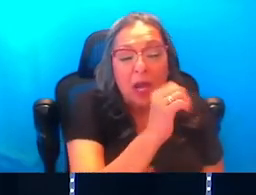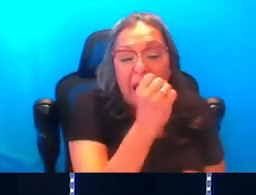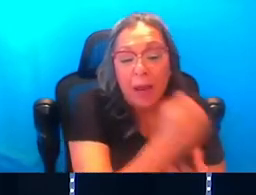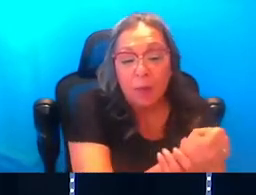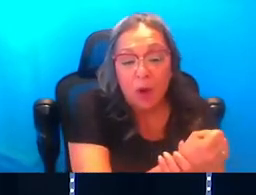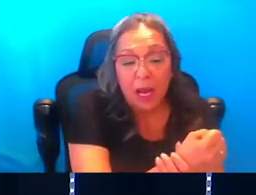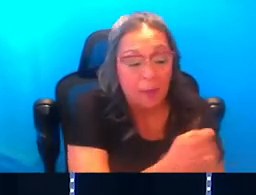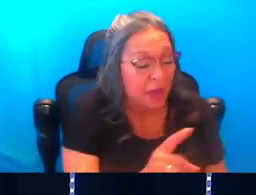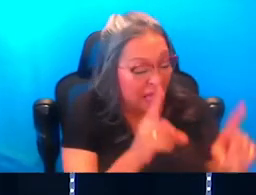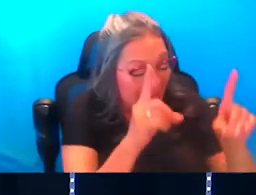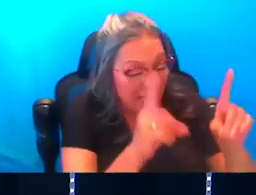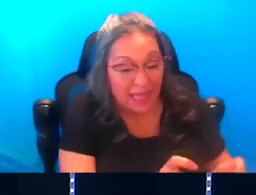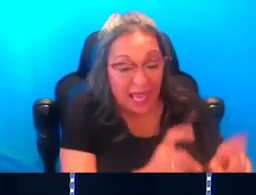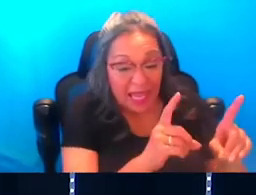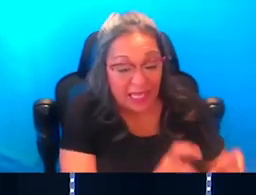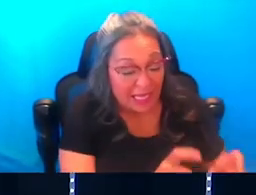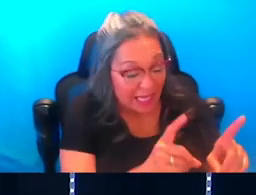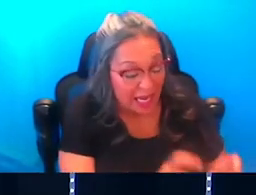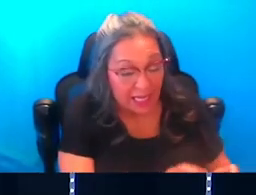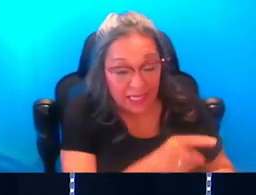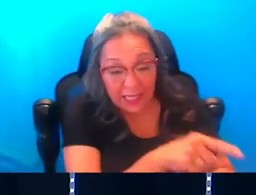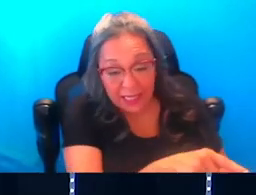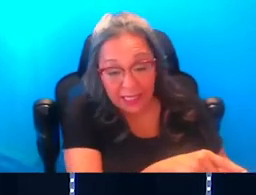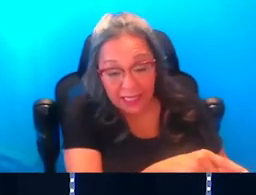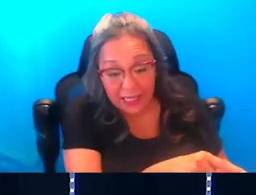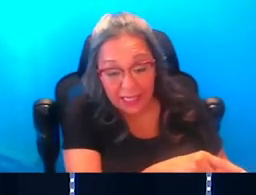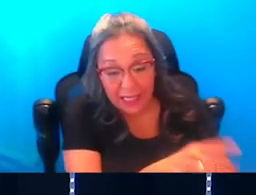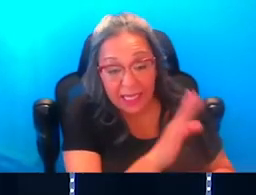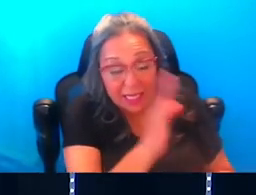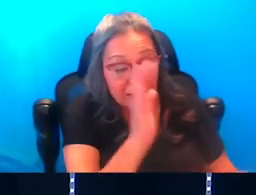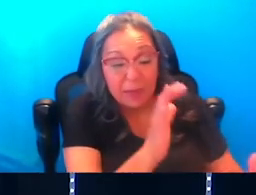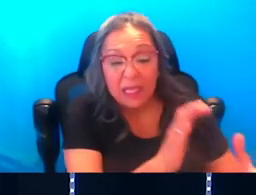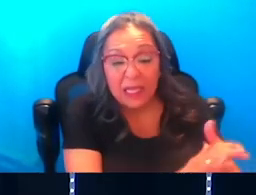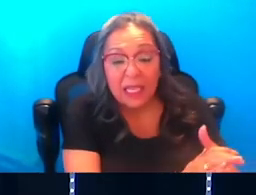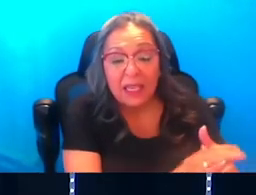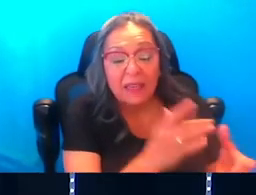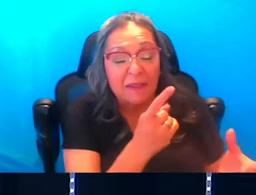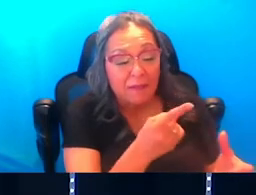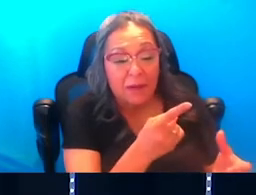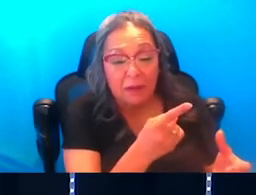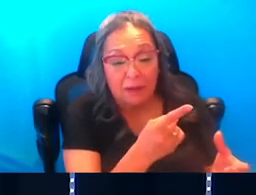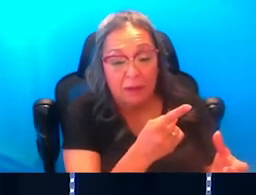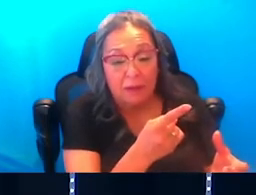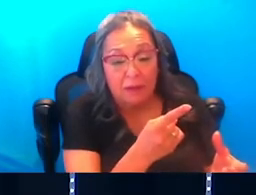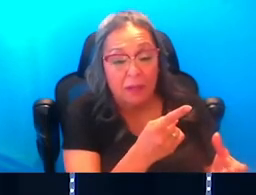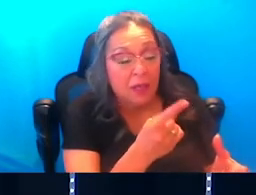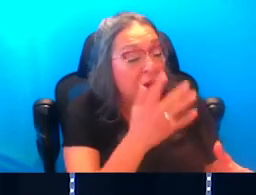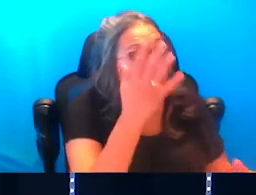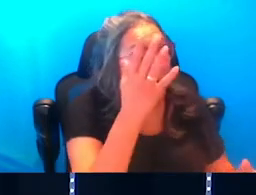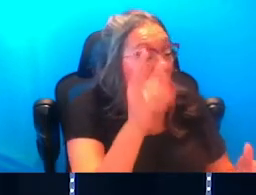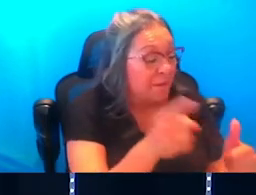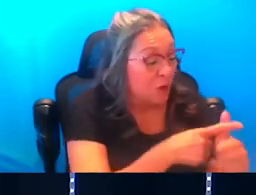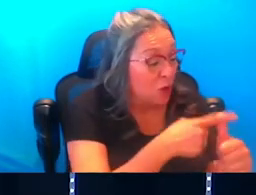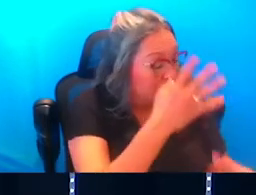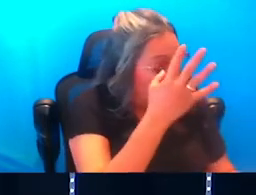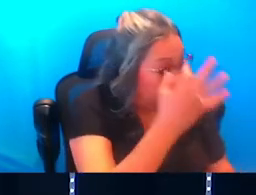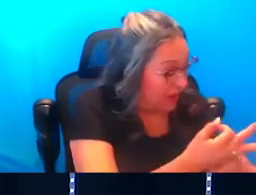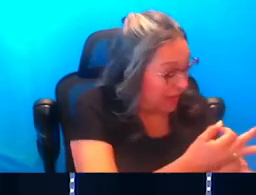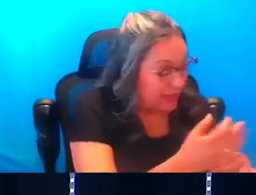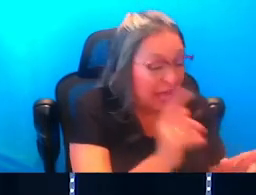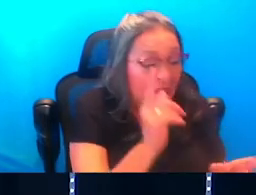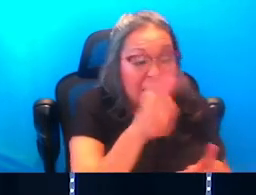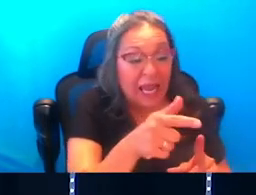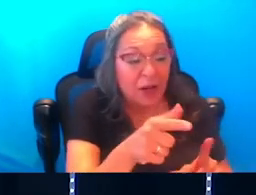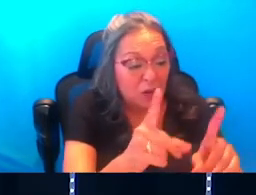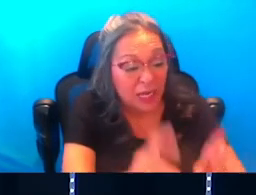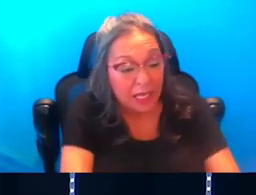Isaac came after his belief and his heart changed. Do you remember that? There was faith first, and then the actions came later. Now you got the same thing